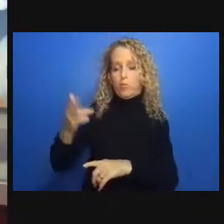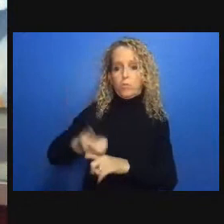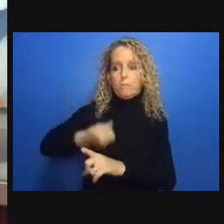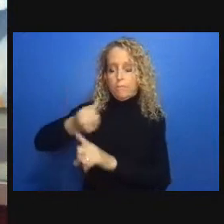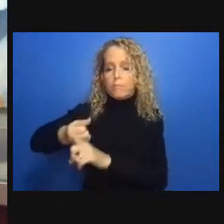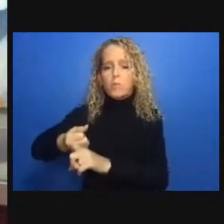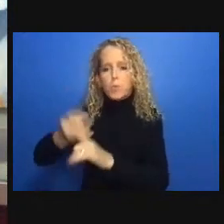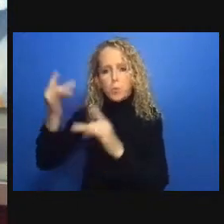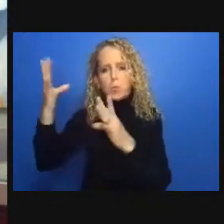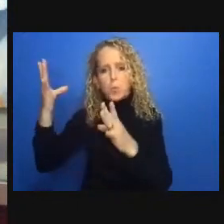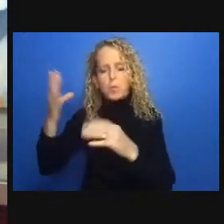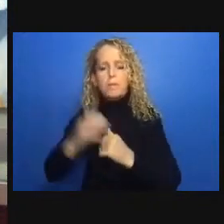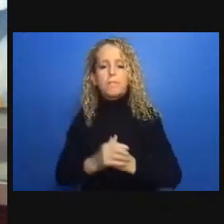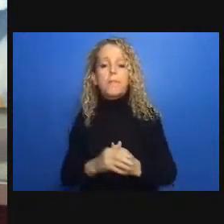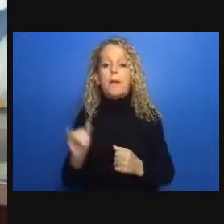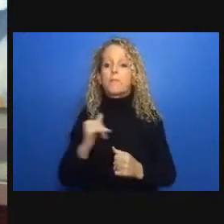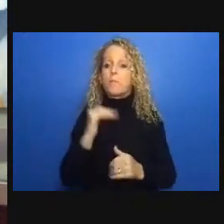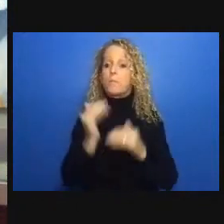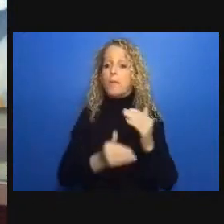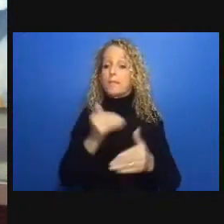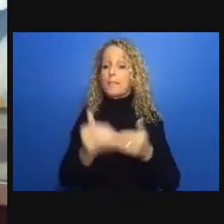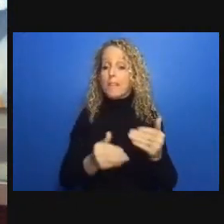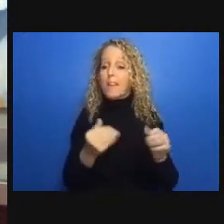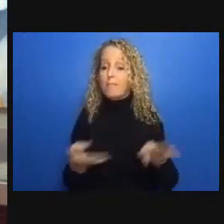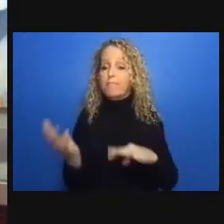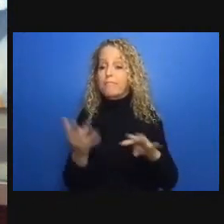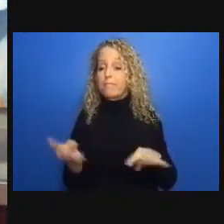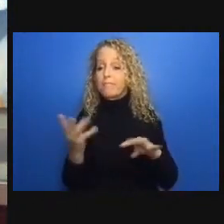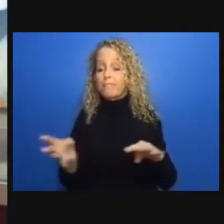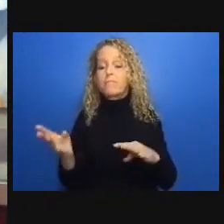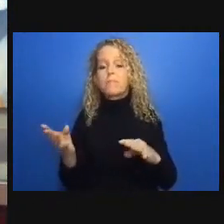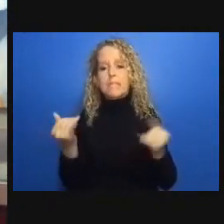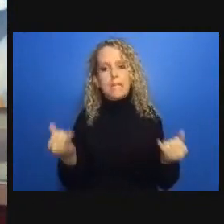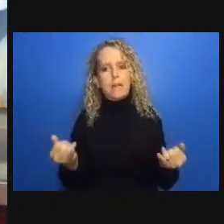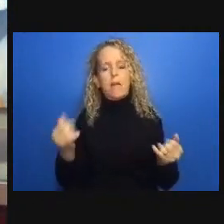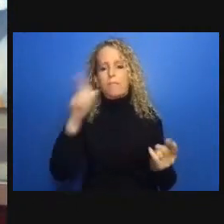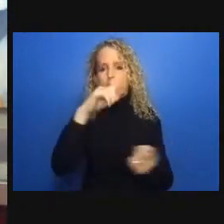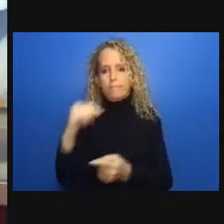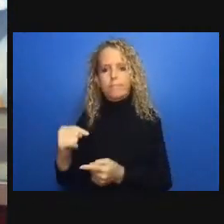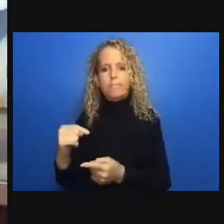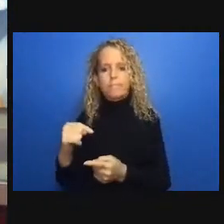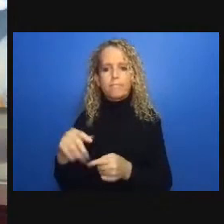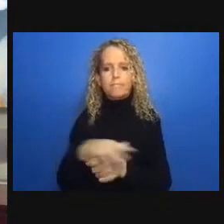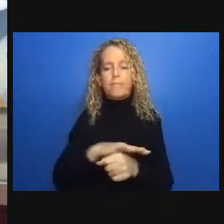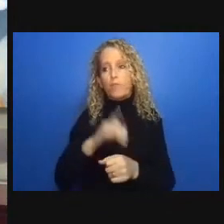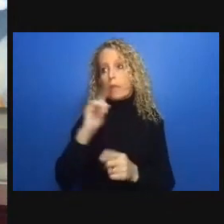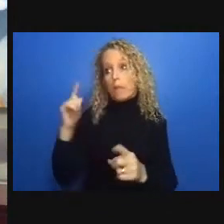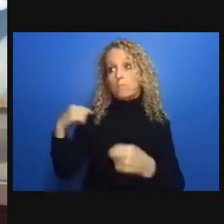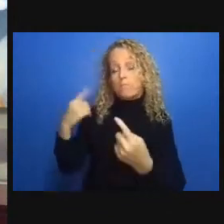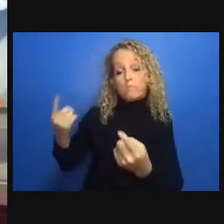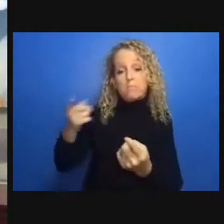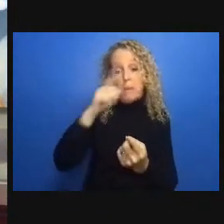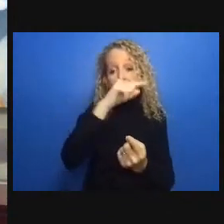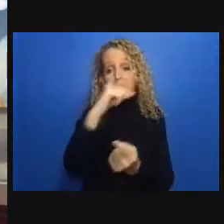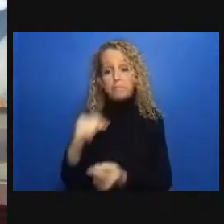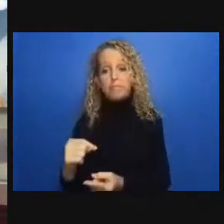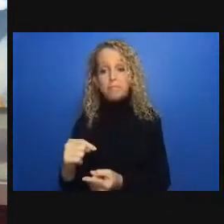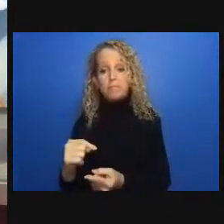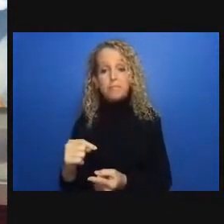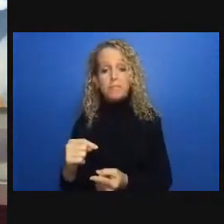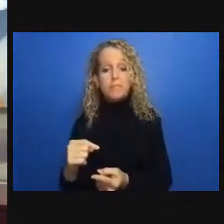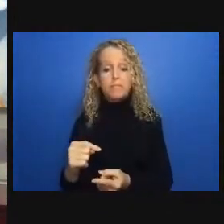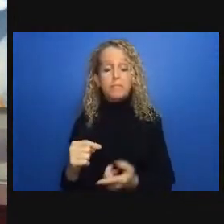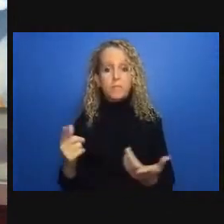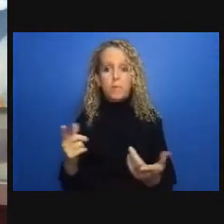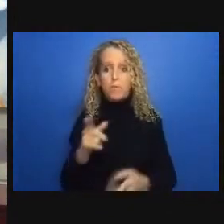previously mentioned processing has definitely decreased in our region over the years, and that's something that we really saw